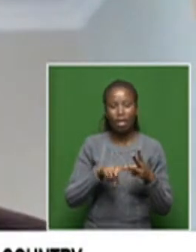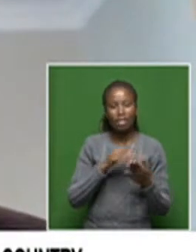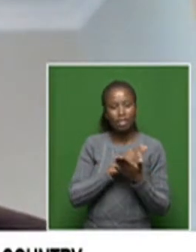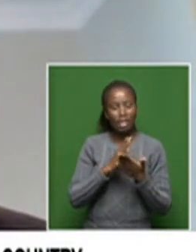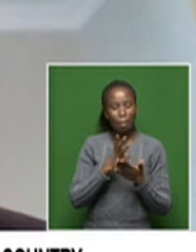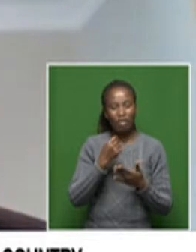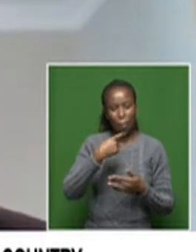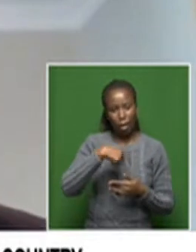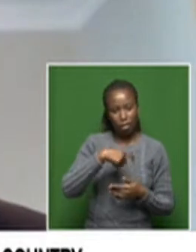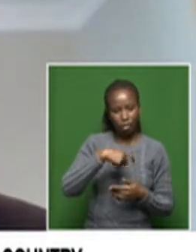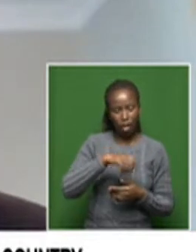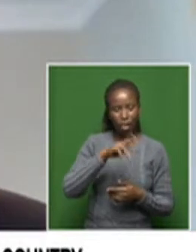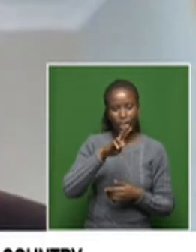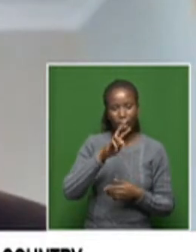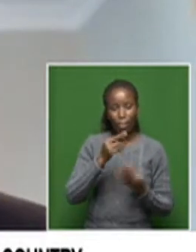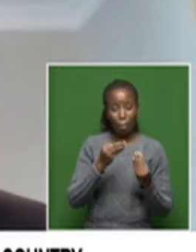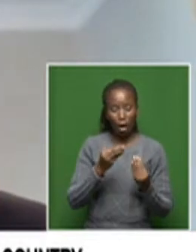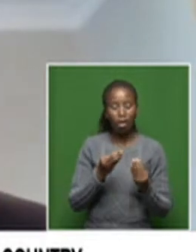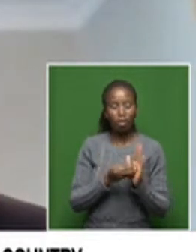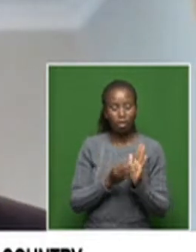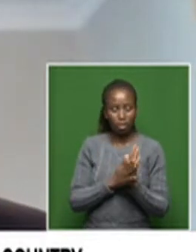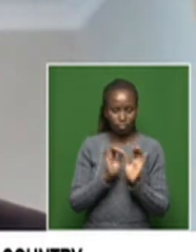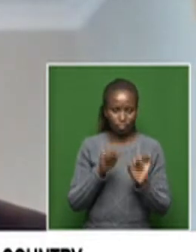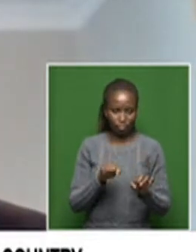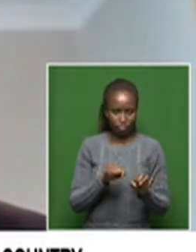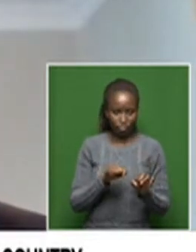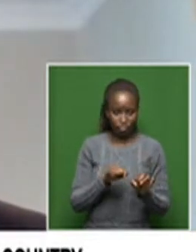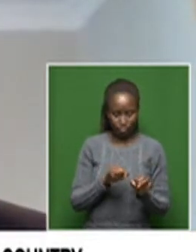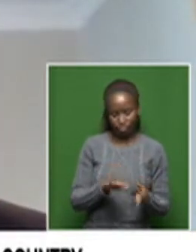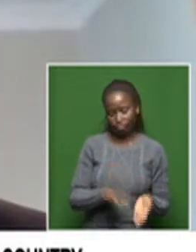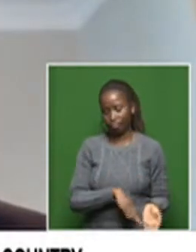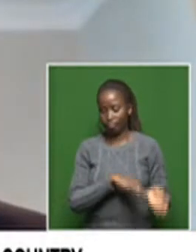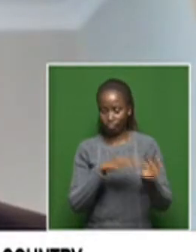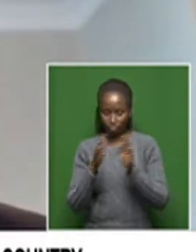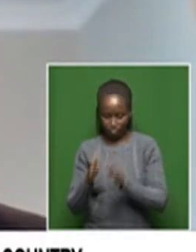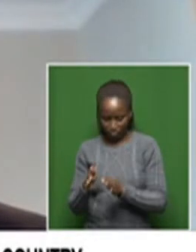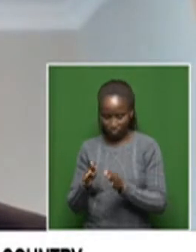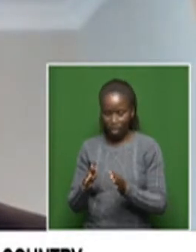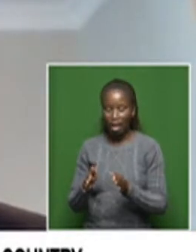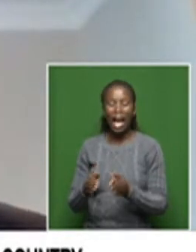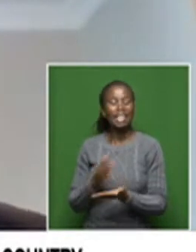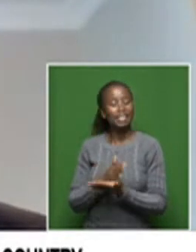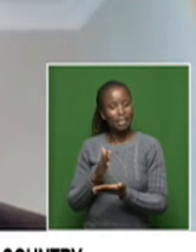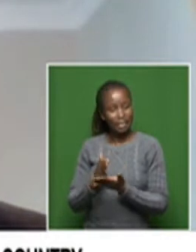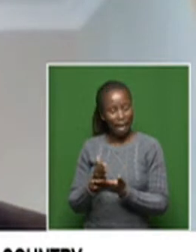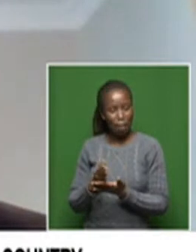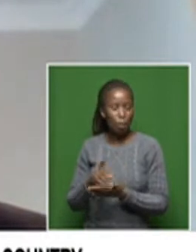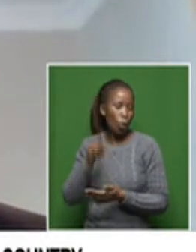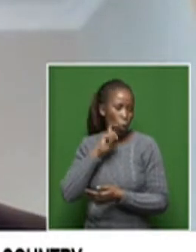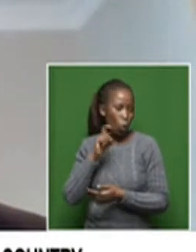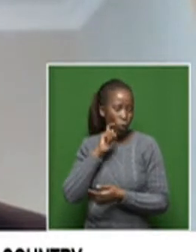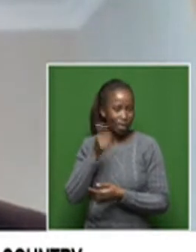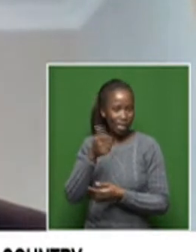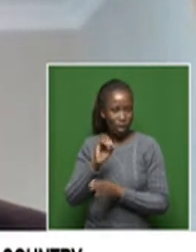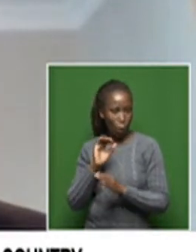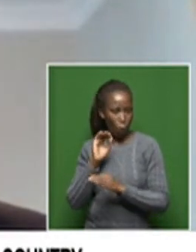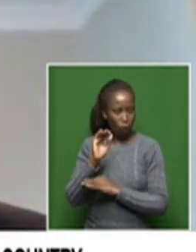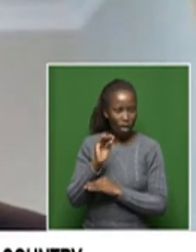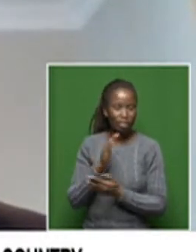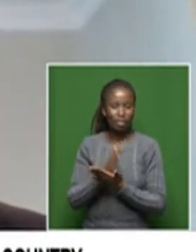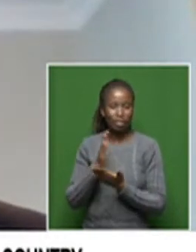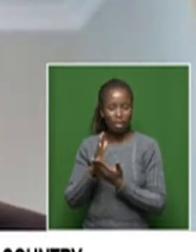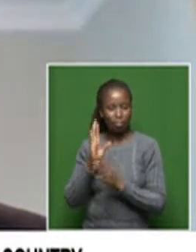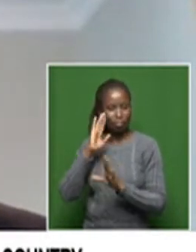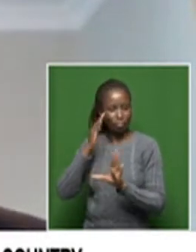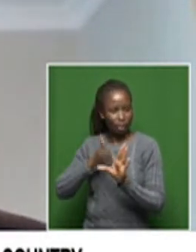people have already been vaccinated, some because they're over 60 and some because they work as psychologists and others who